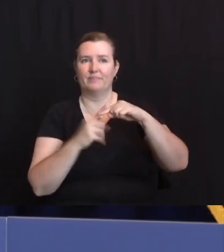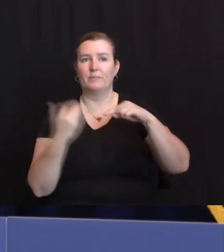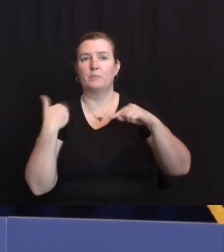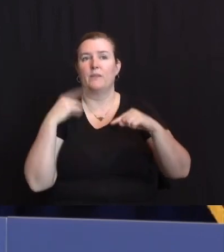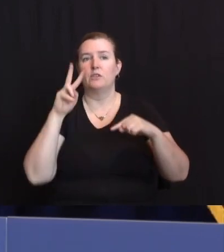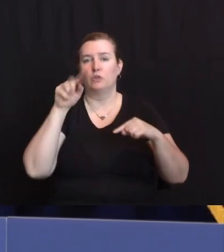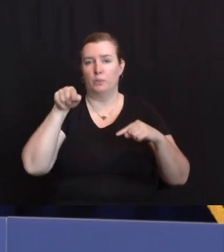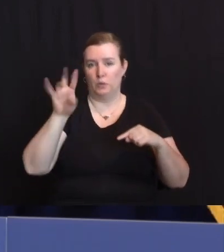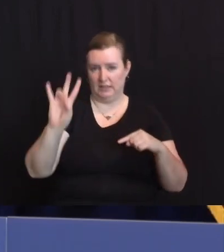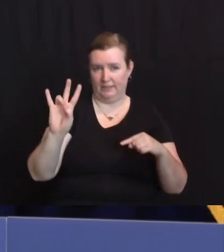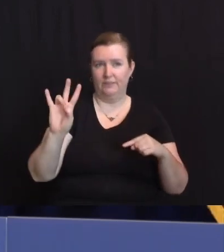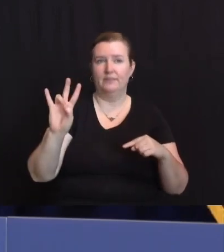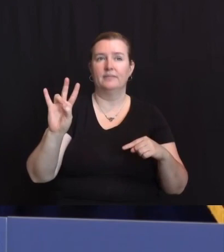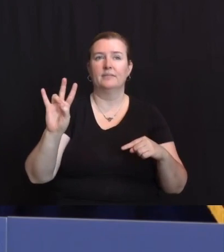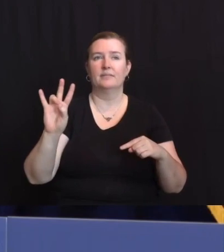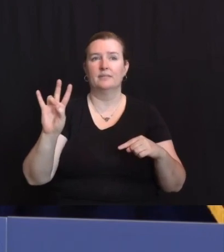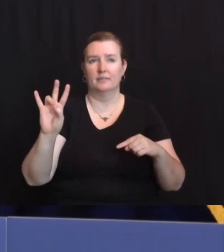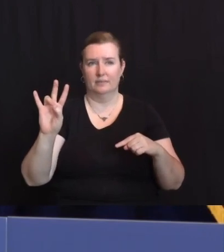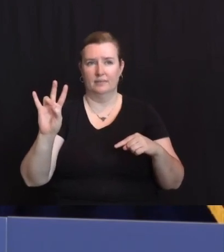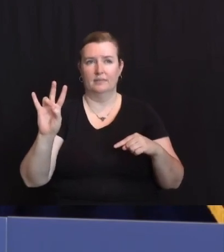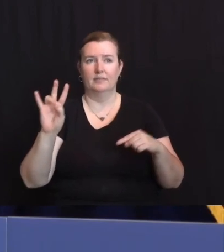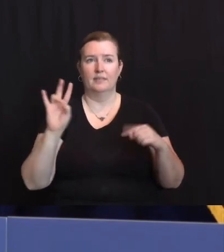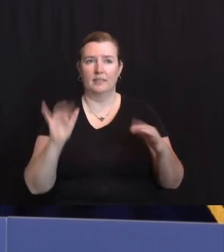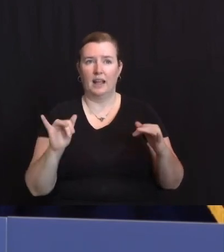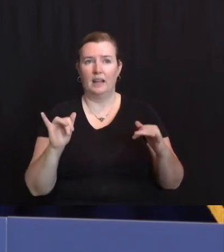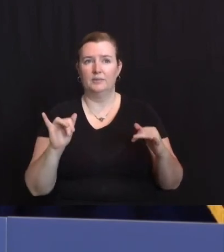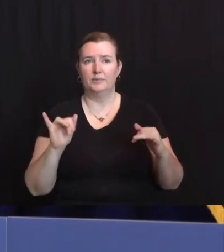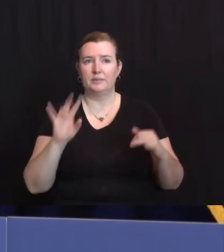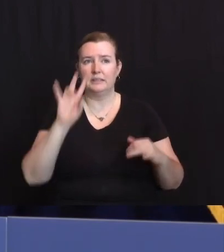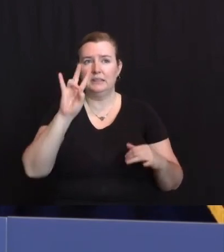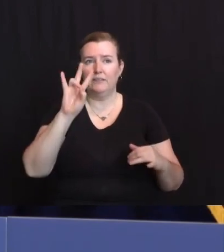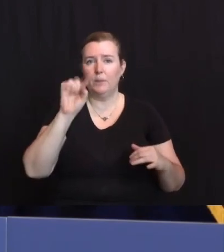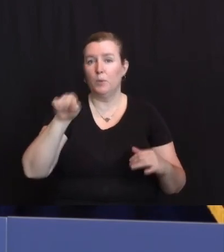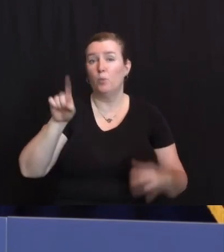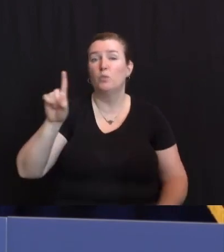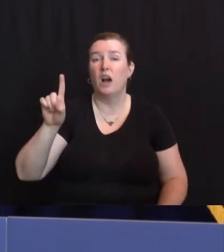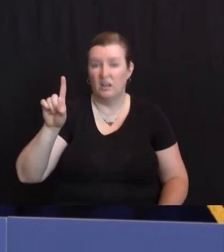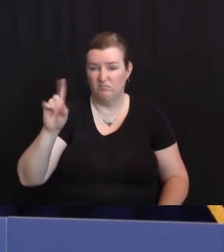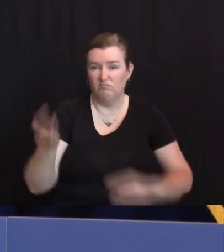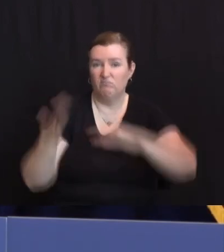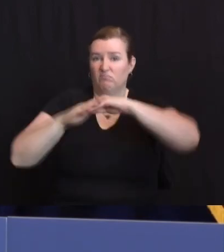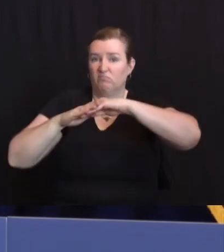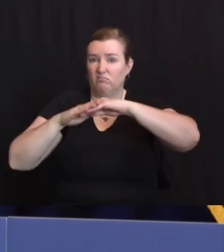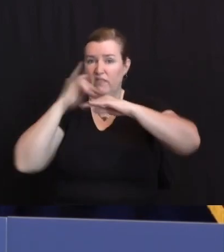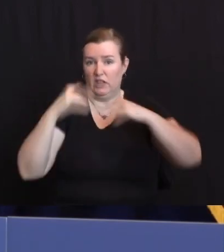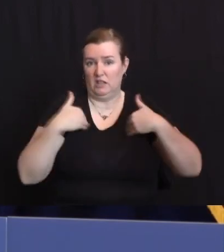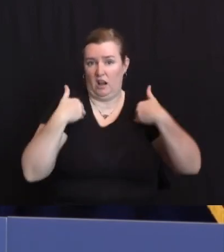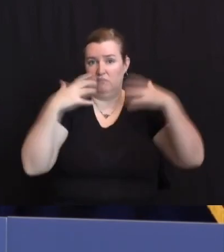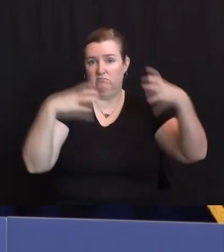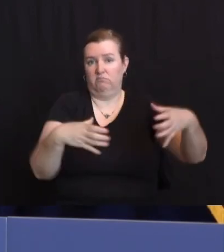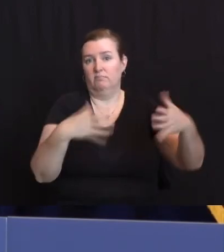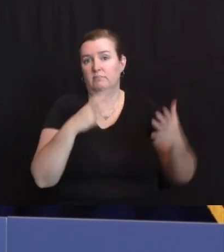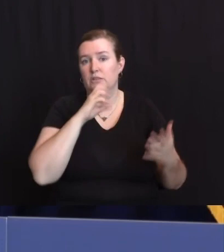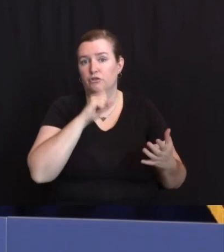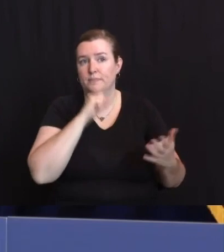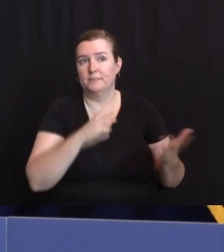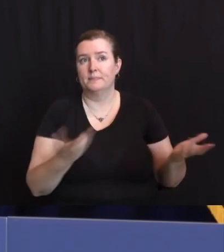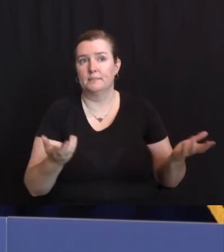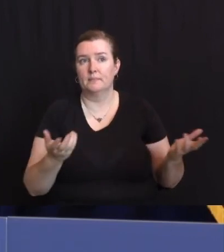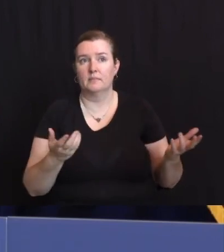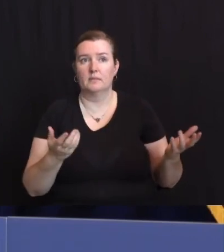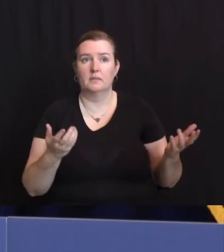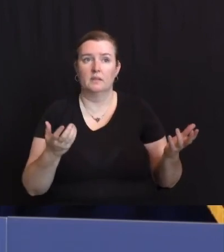in mid-August to 7.1% currently. Thankfully, the number of deaths in those